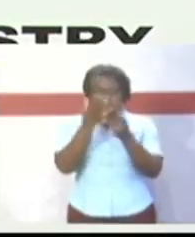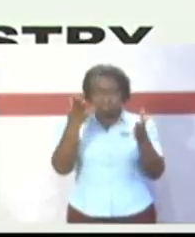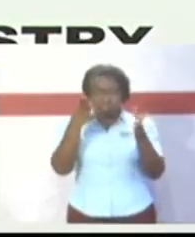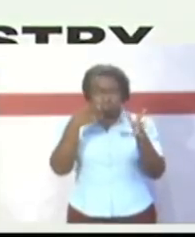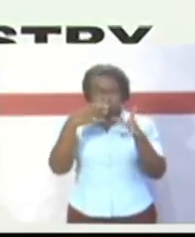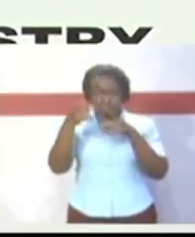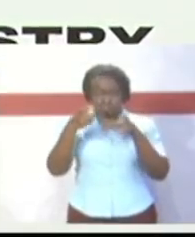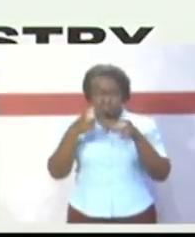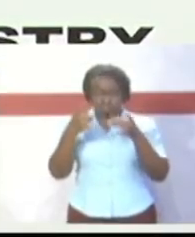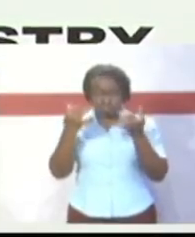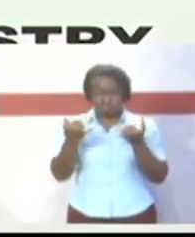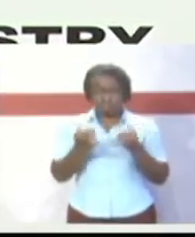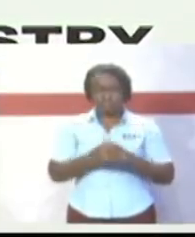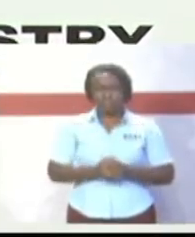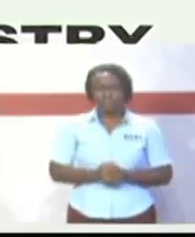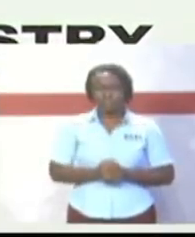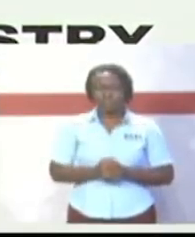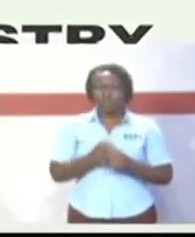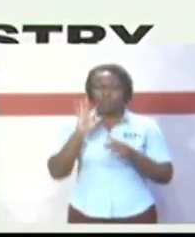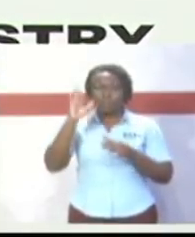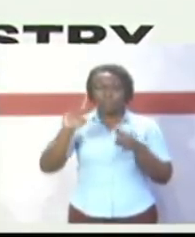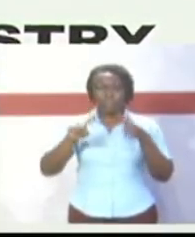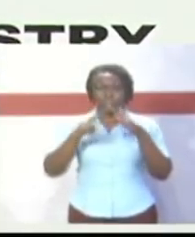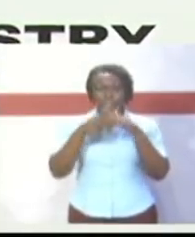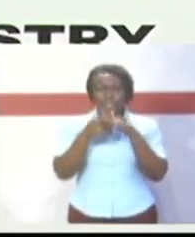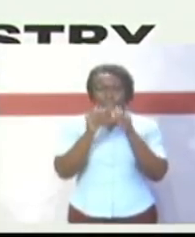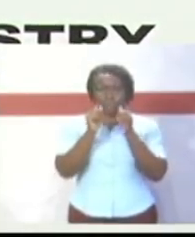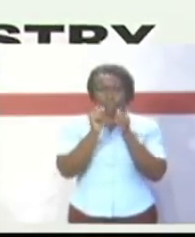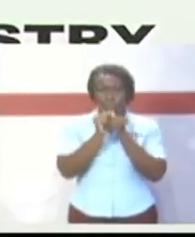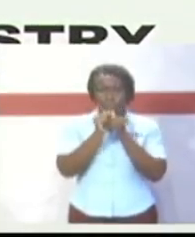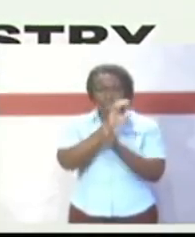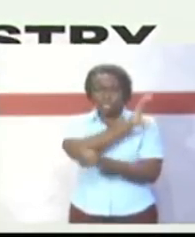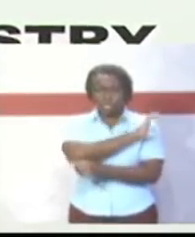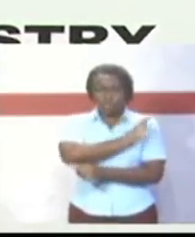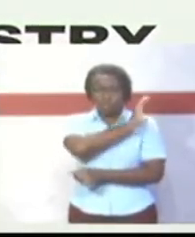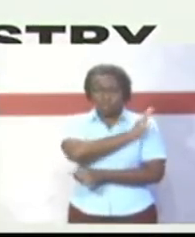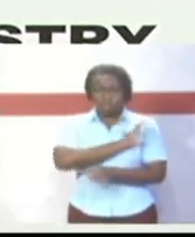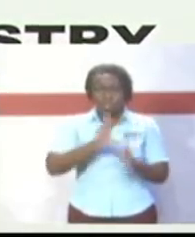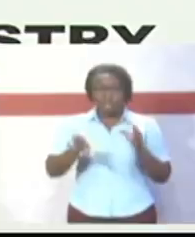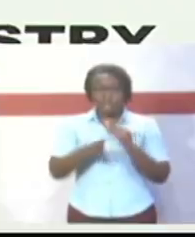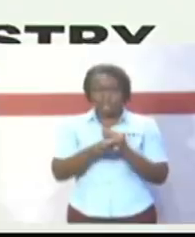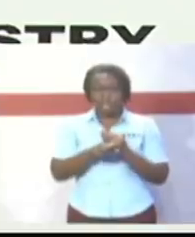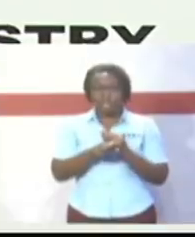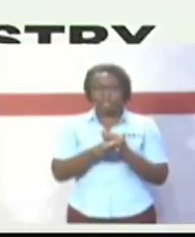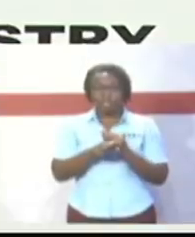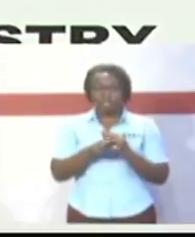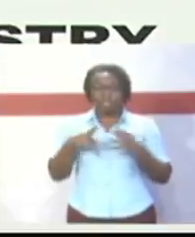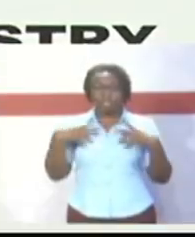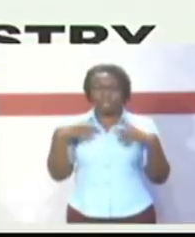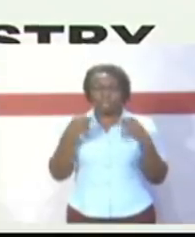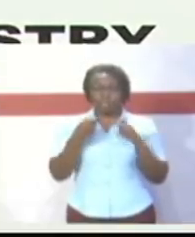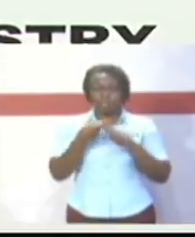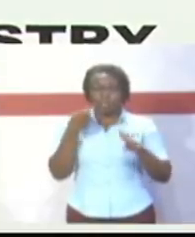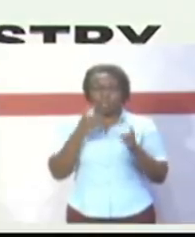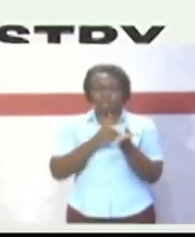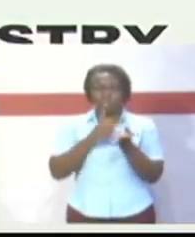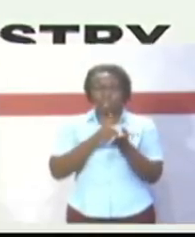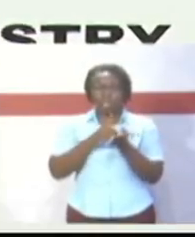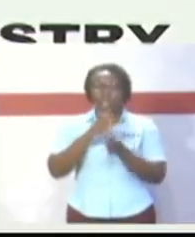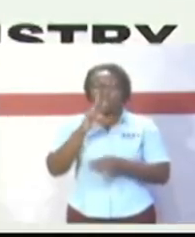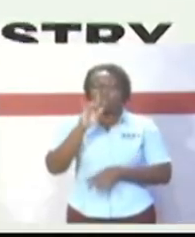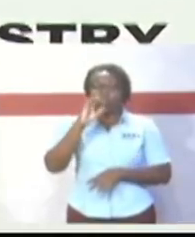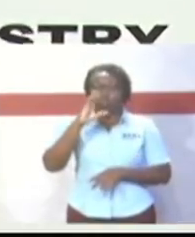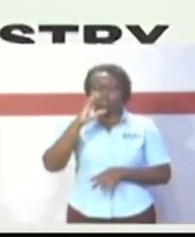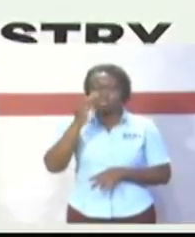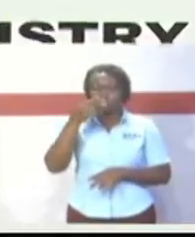today's media conference. We begin with the clinical and parallel health system updates from Dr. Abdul Richards. Good morning.